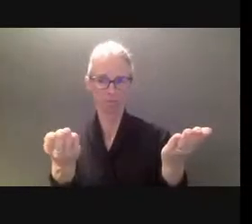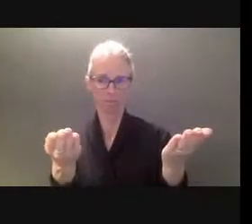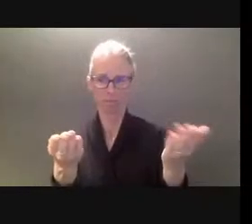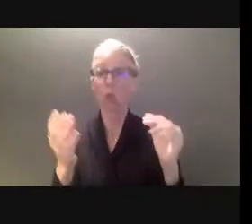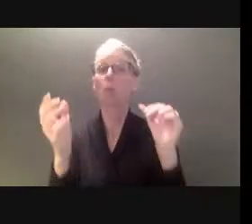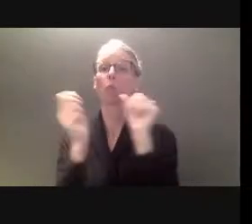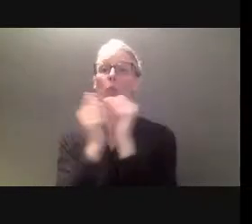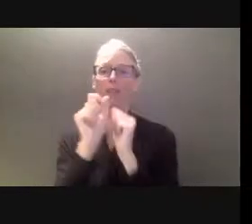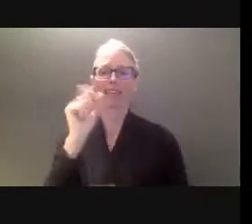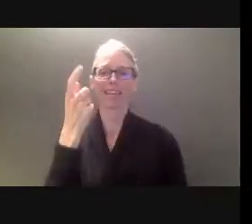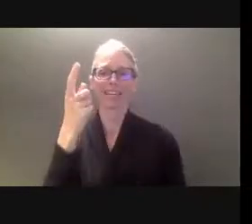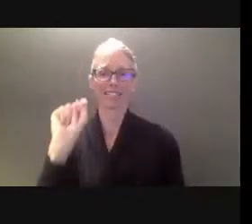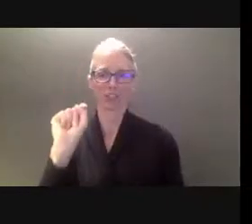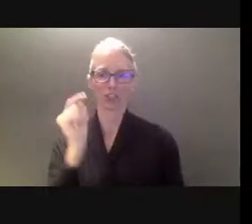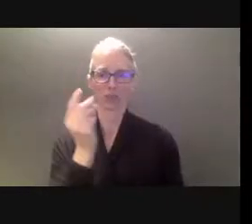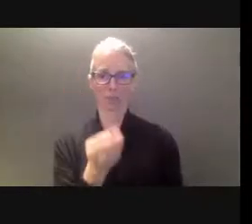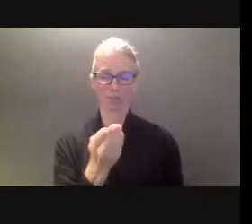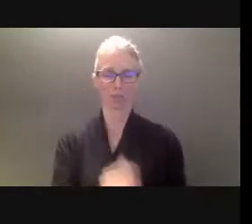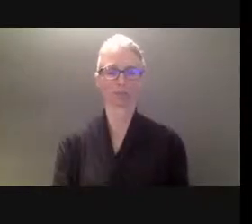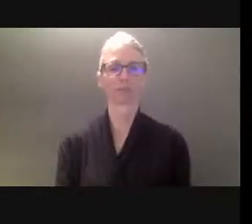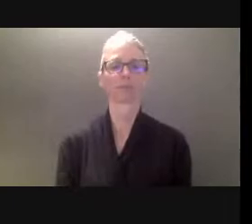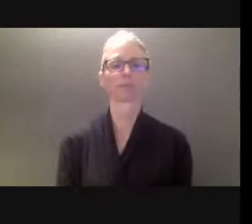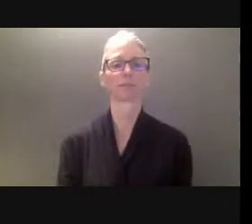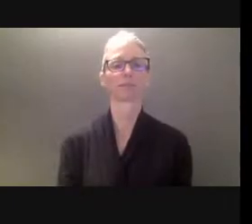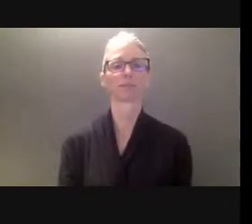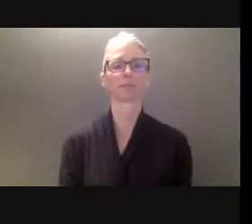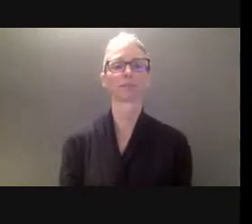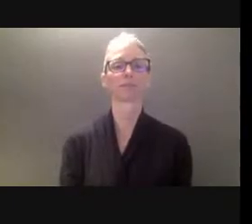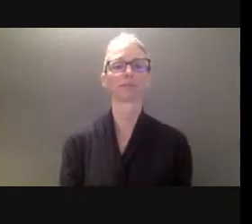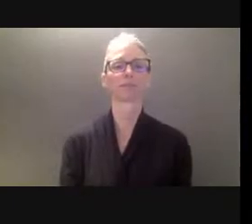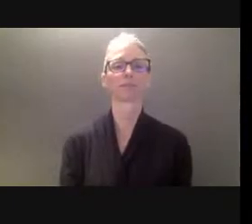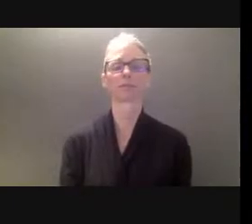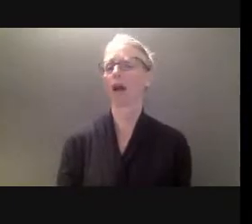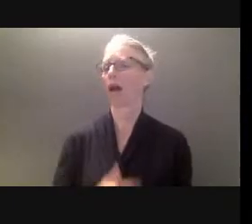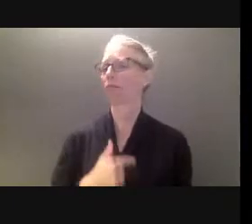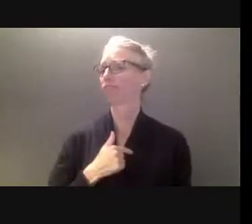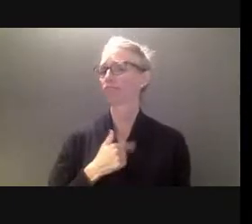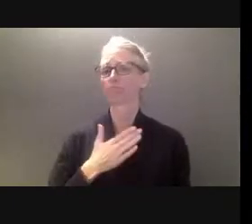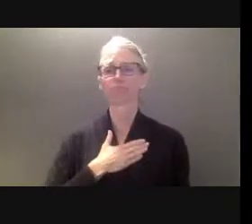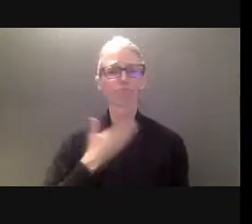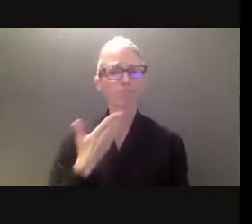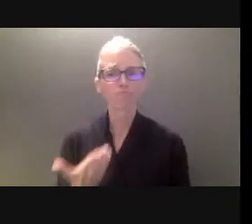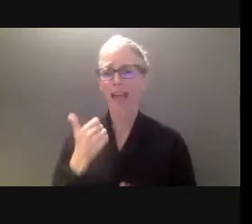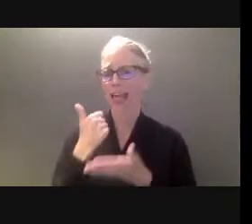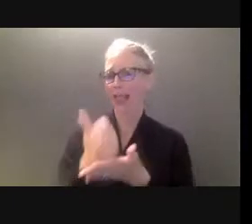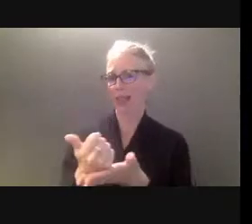416-597-3422 with the extension 7879, and we would be happy to help.